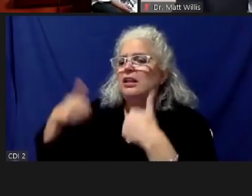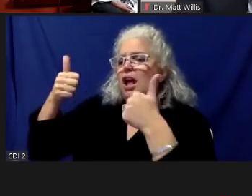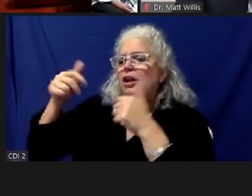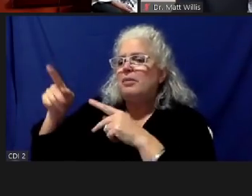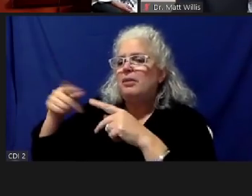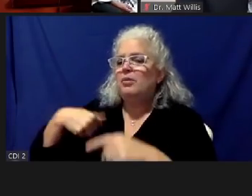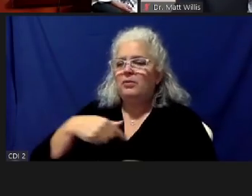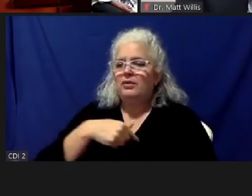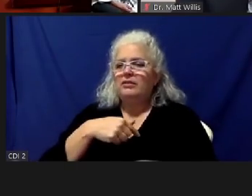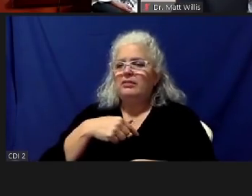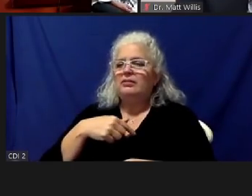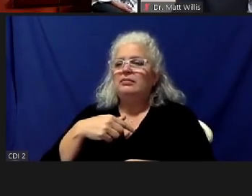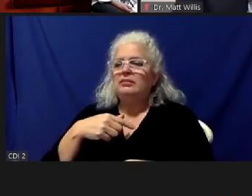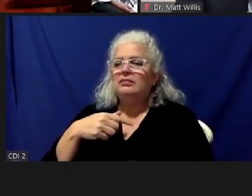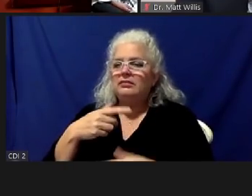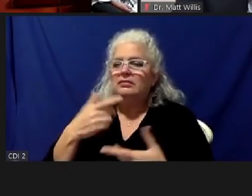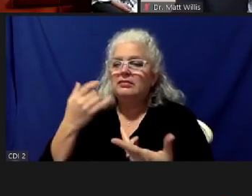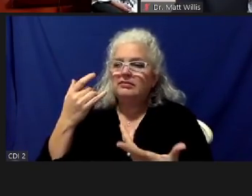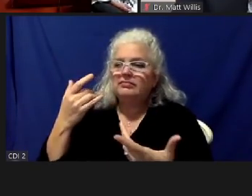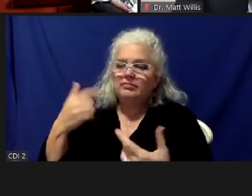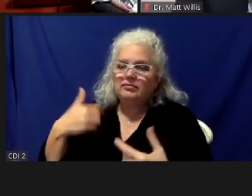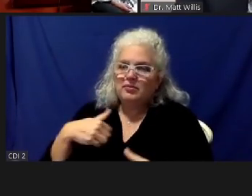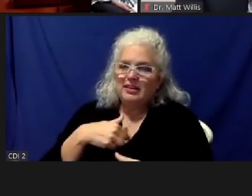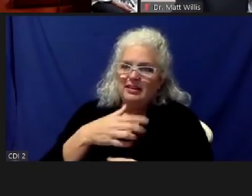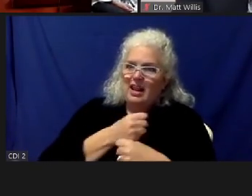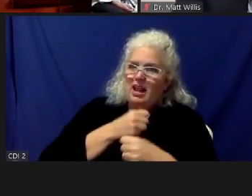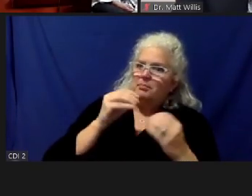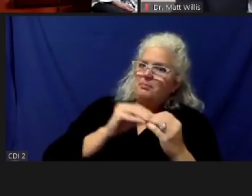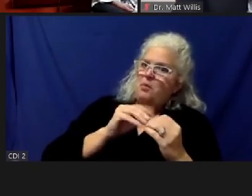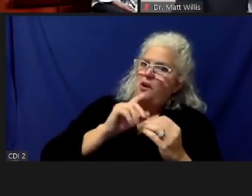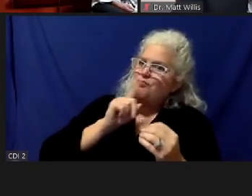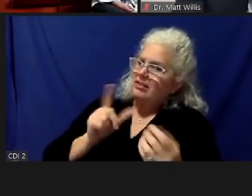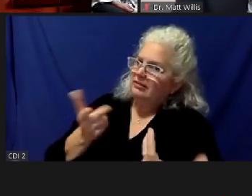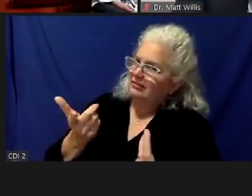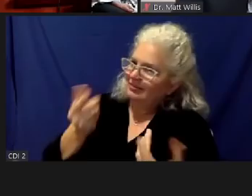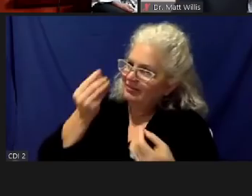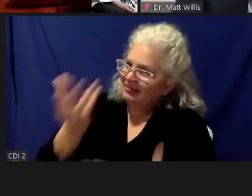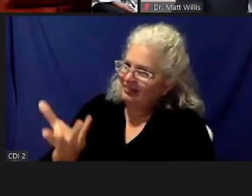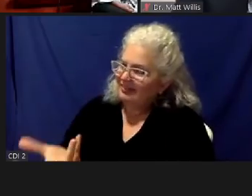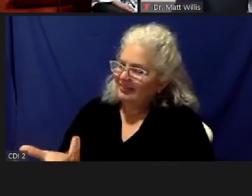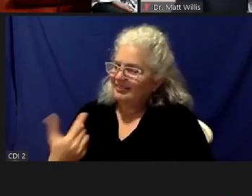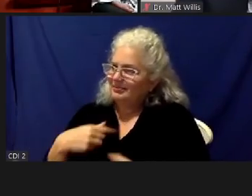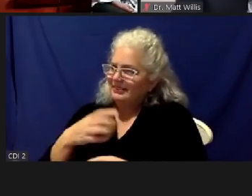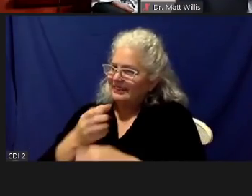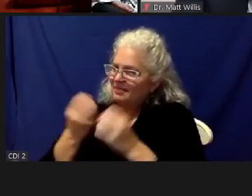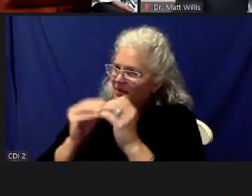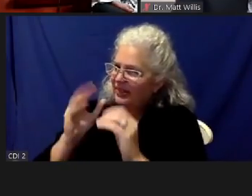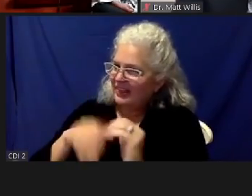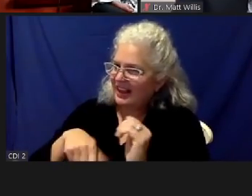supply is, how do you make sure you have enough for second doses?